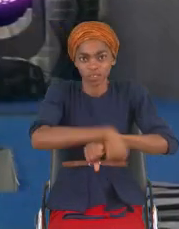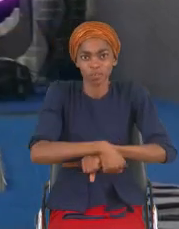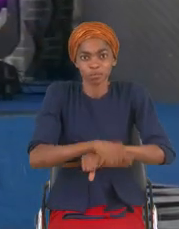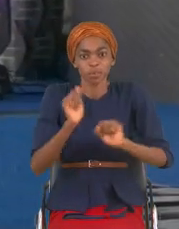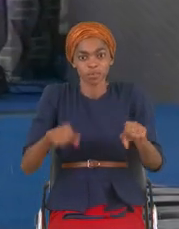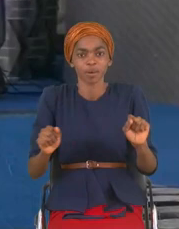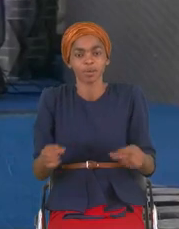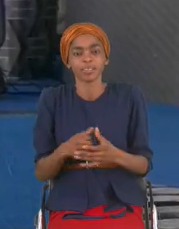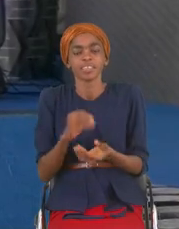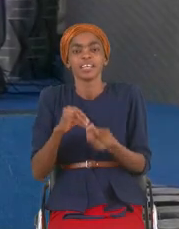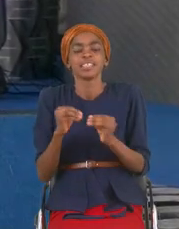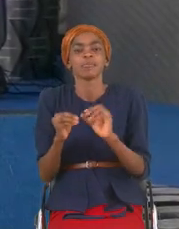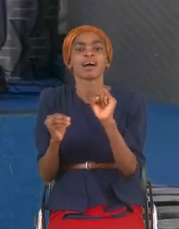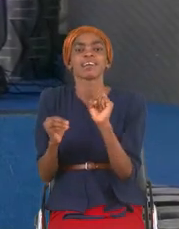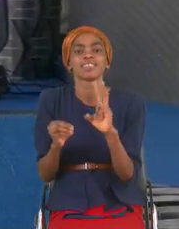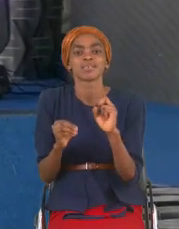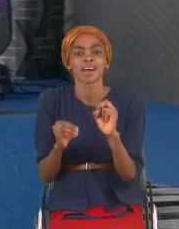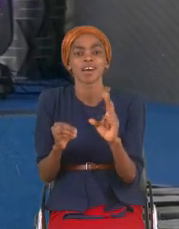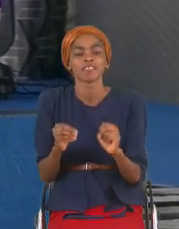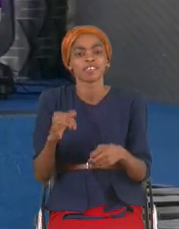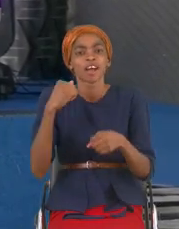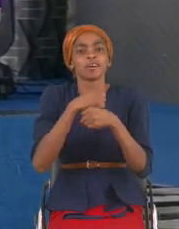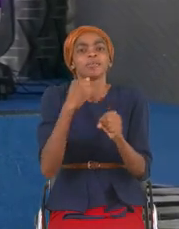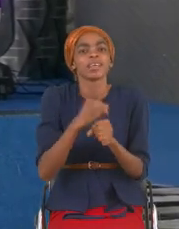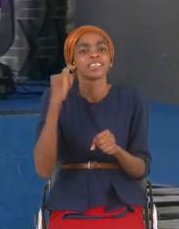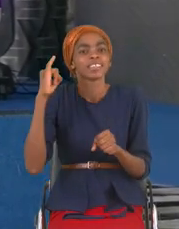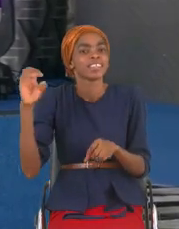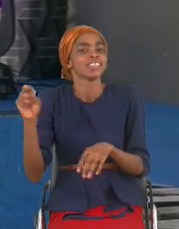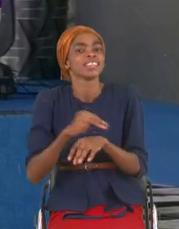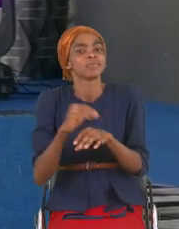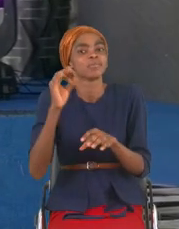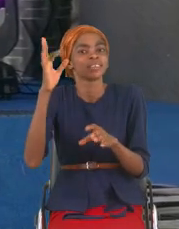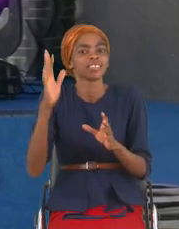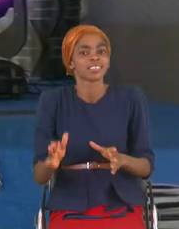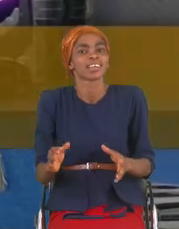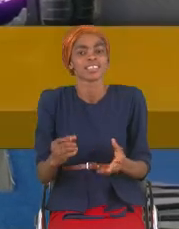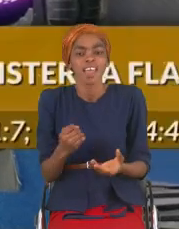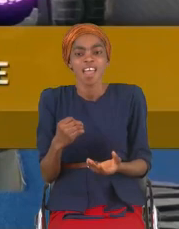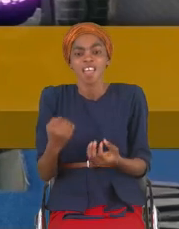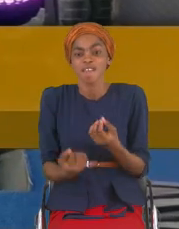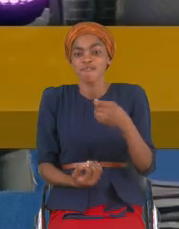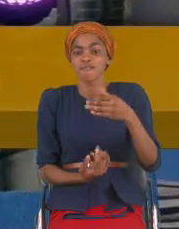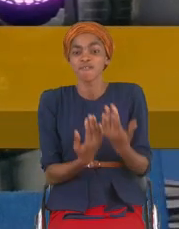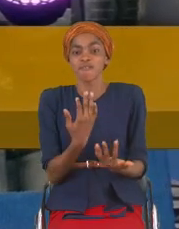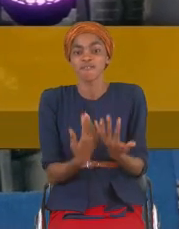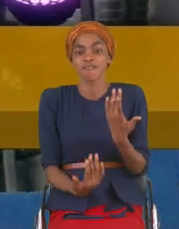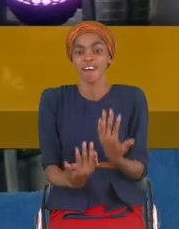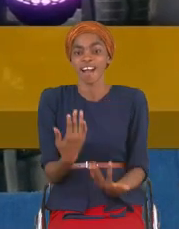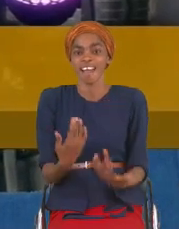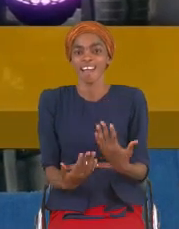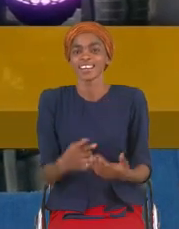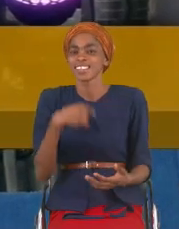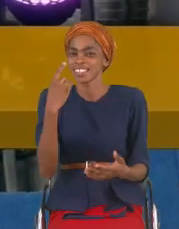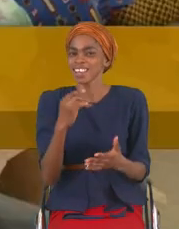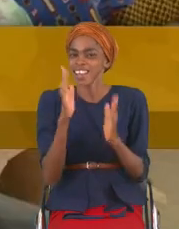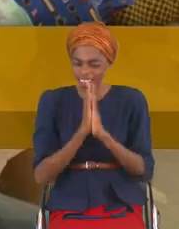12, making his ministers a flame of fire. You didn't say amen to that